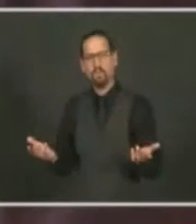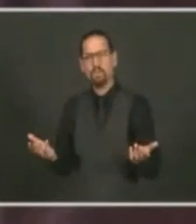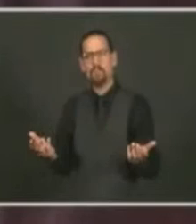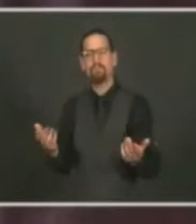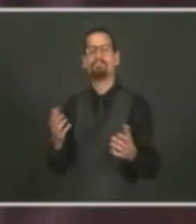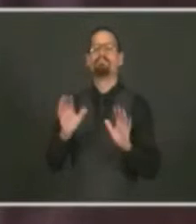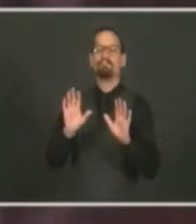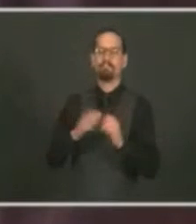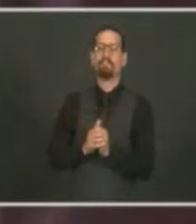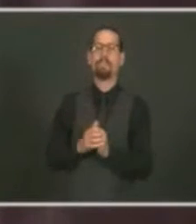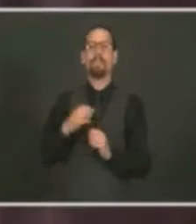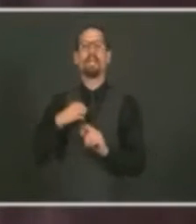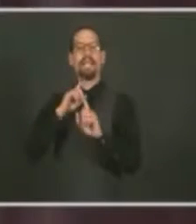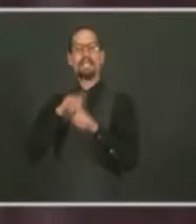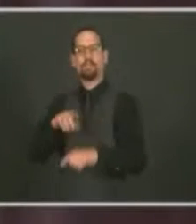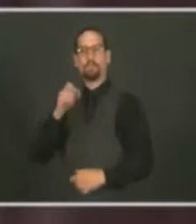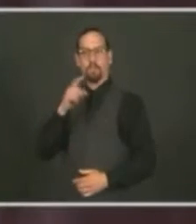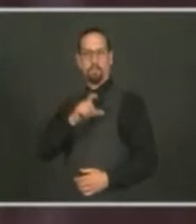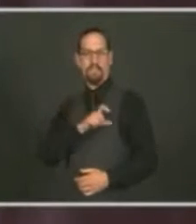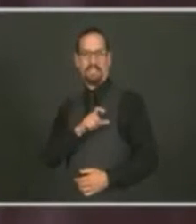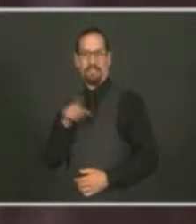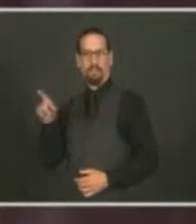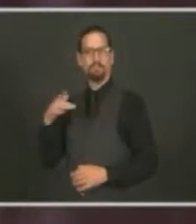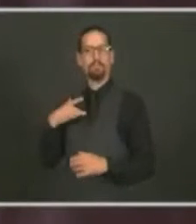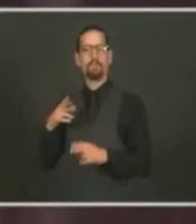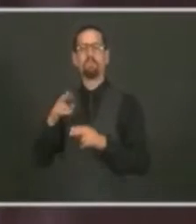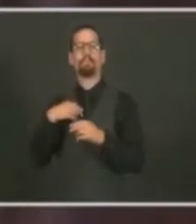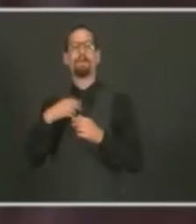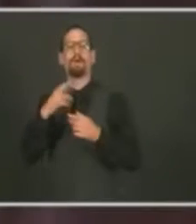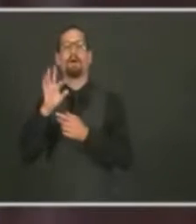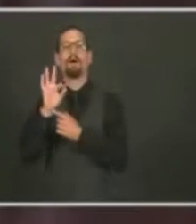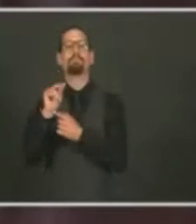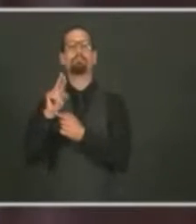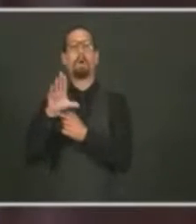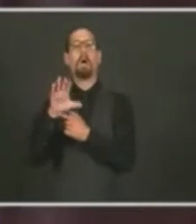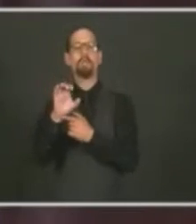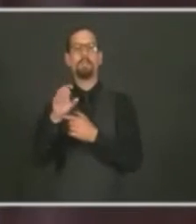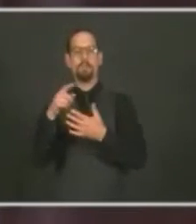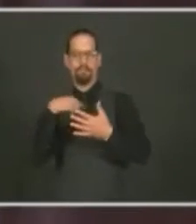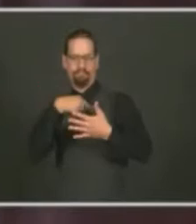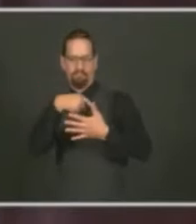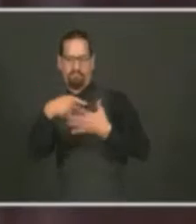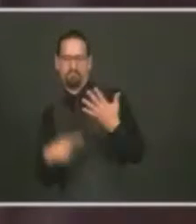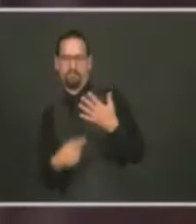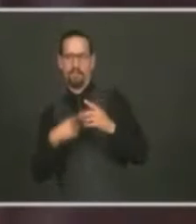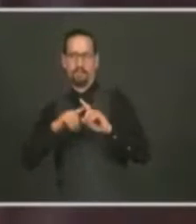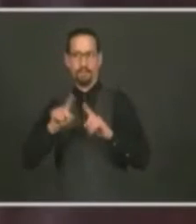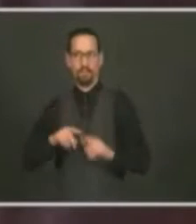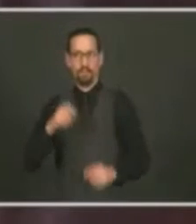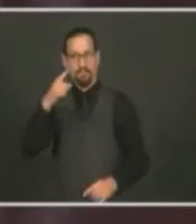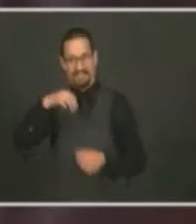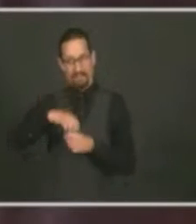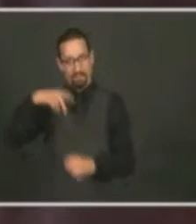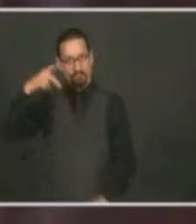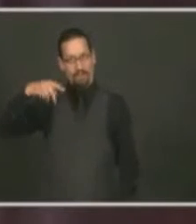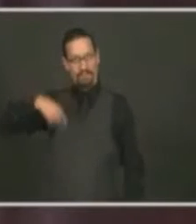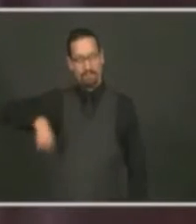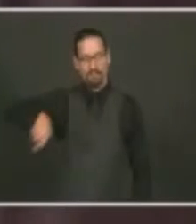procedures are appropriate. And as I said, they will be investigated, as they all